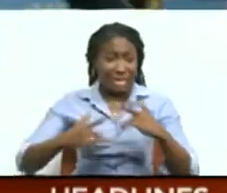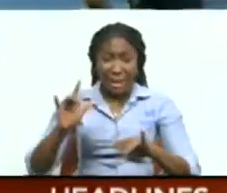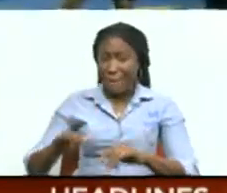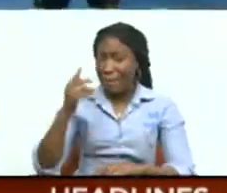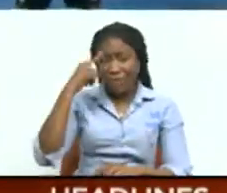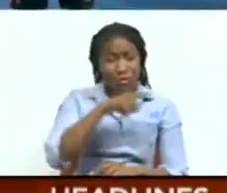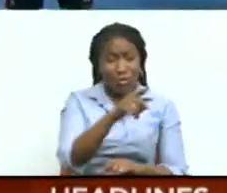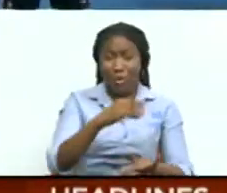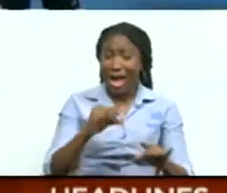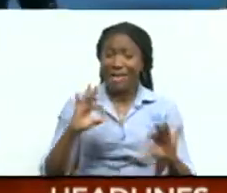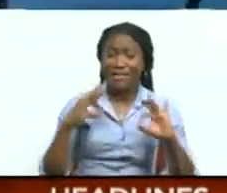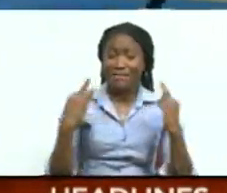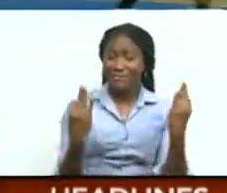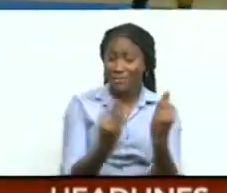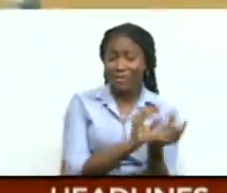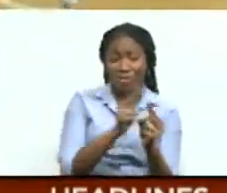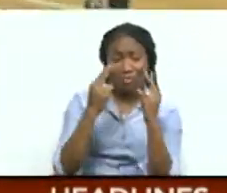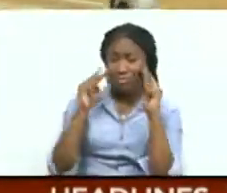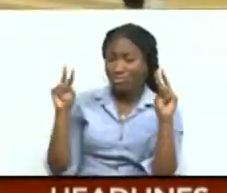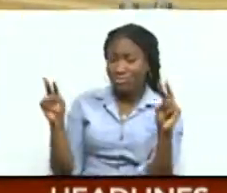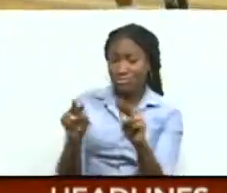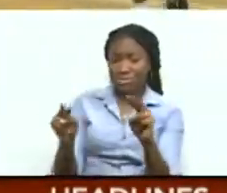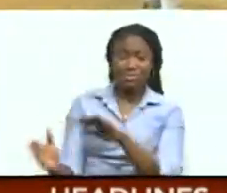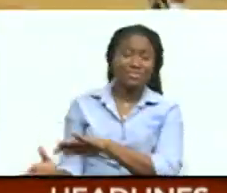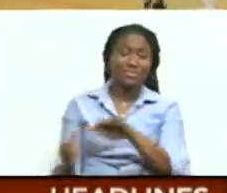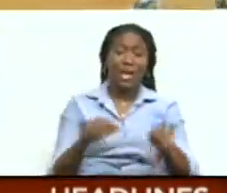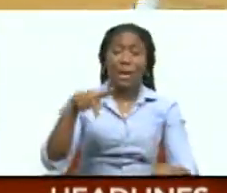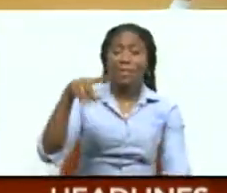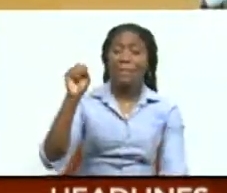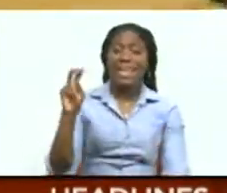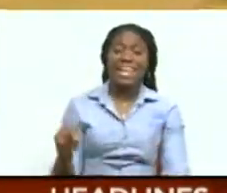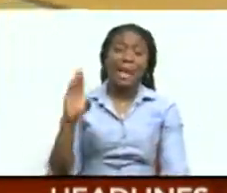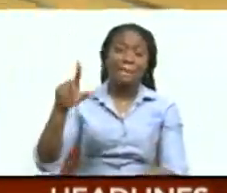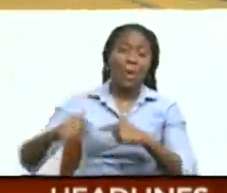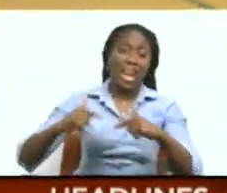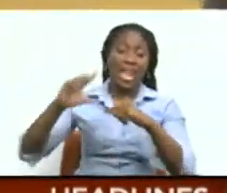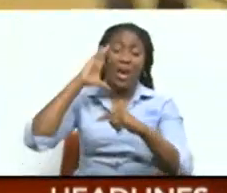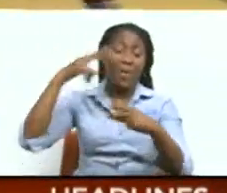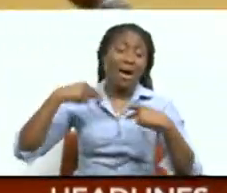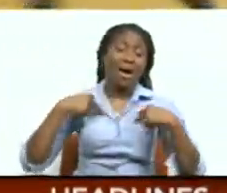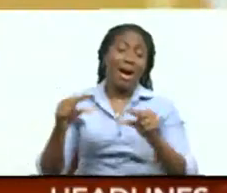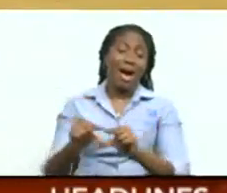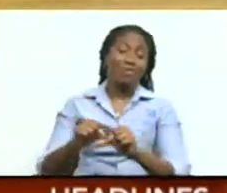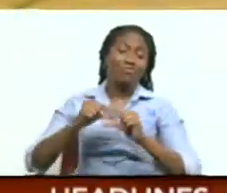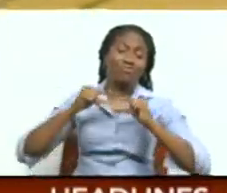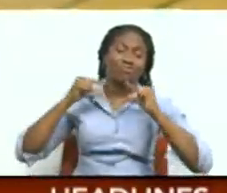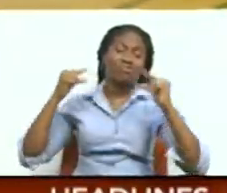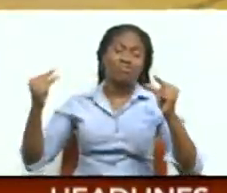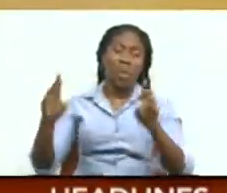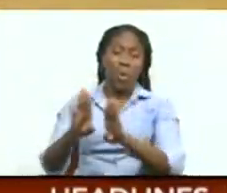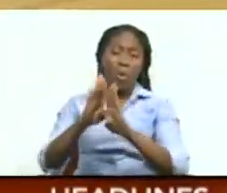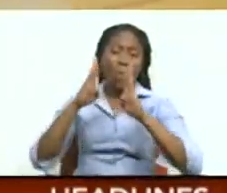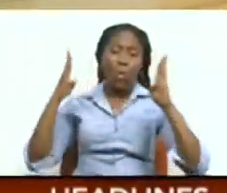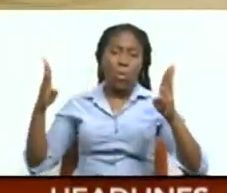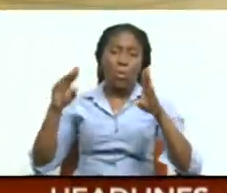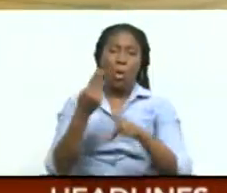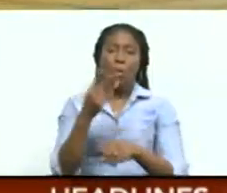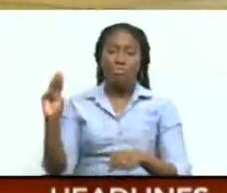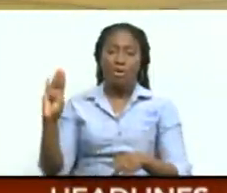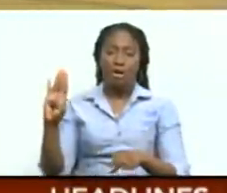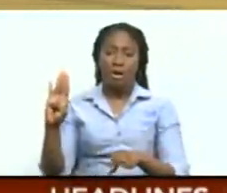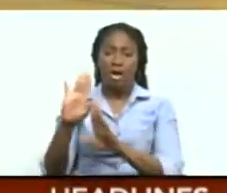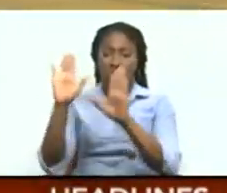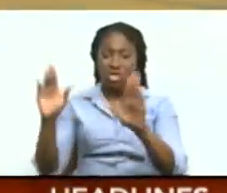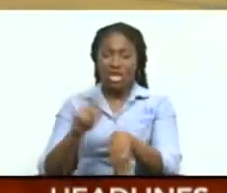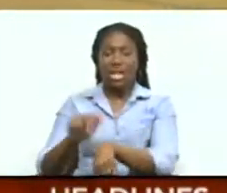the family to go and witness. The Port of Spain Netball League will have its grand opening at the Woodbrook Youth Facility on Sunday from 3